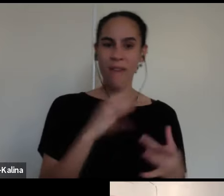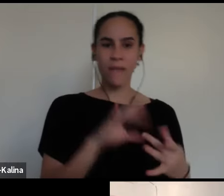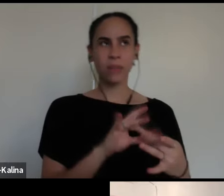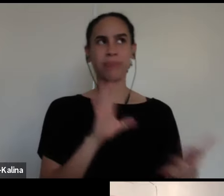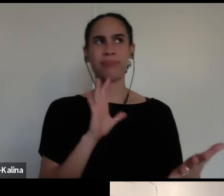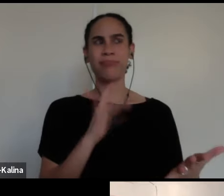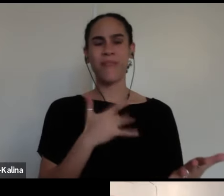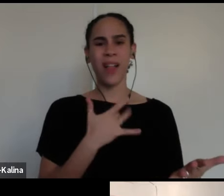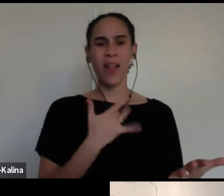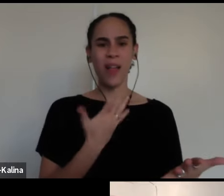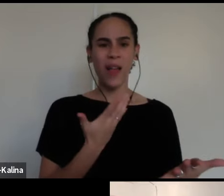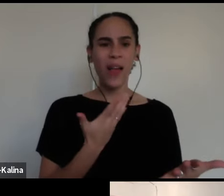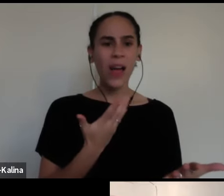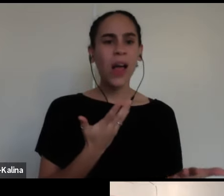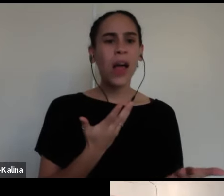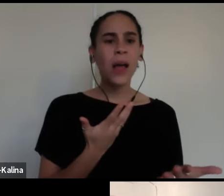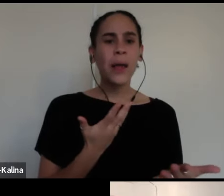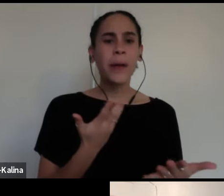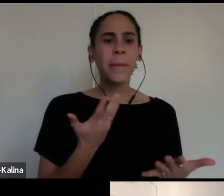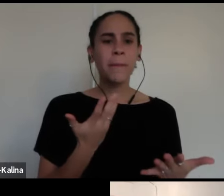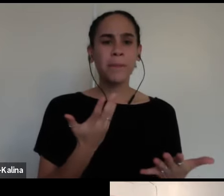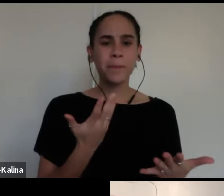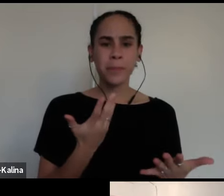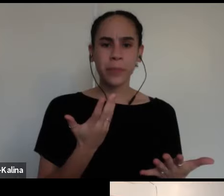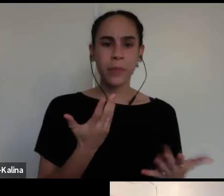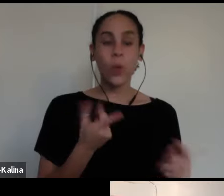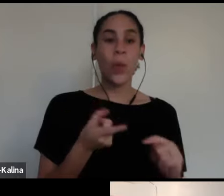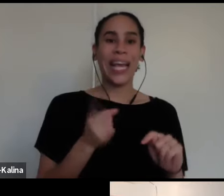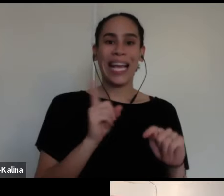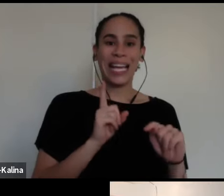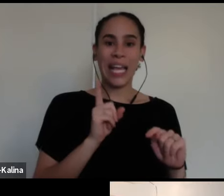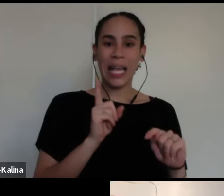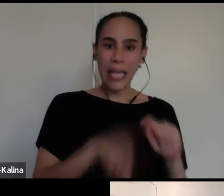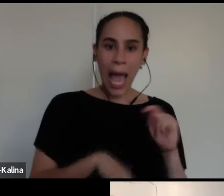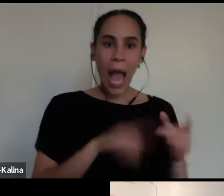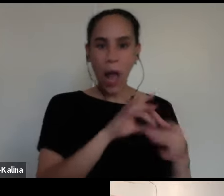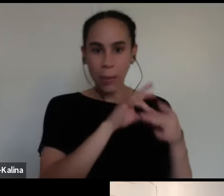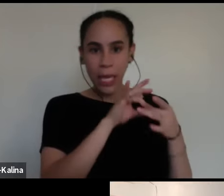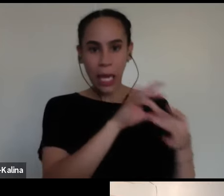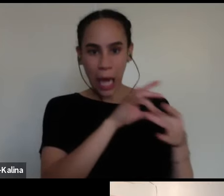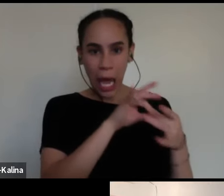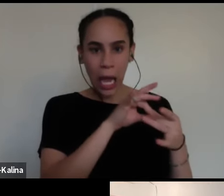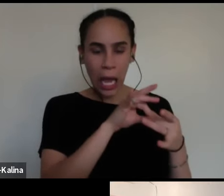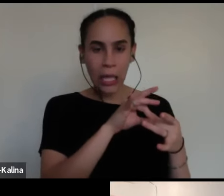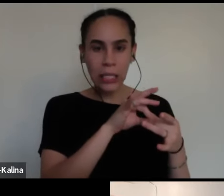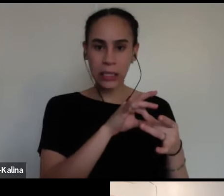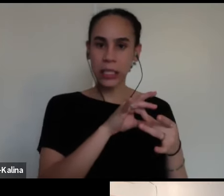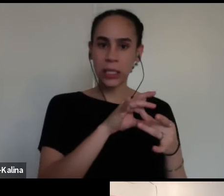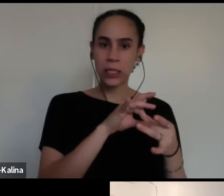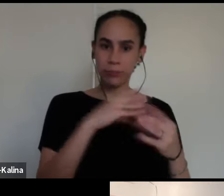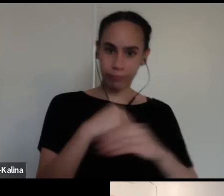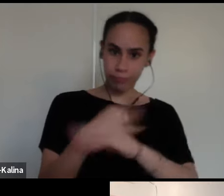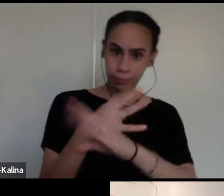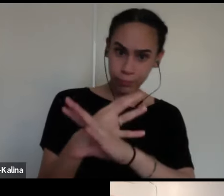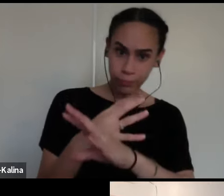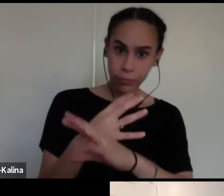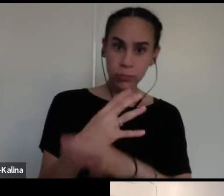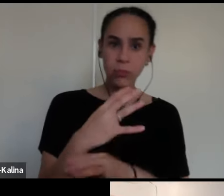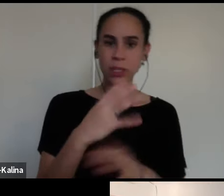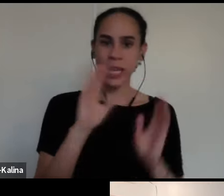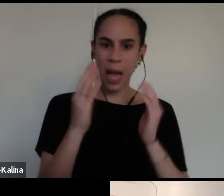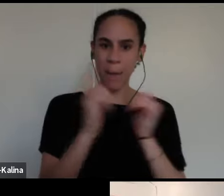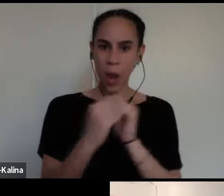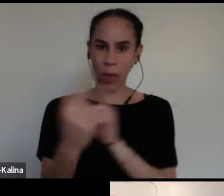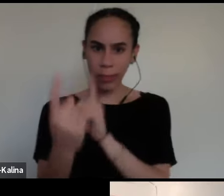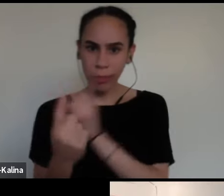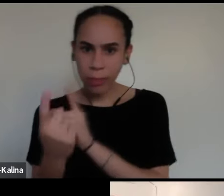and they're just. We can't be connected in the same way remotely as we are in person. And then on top of that, so much else is